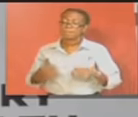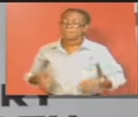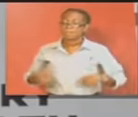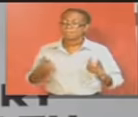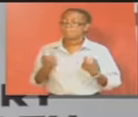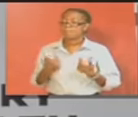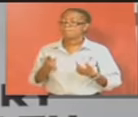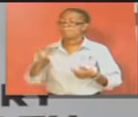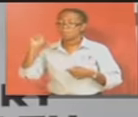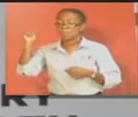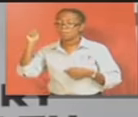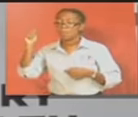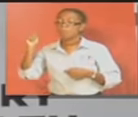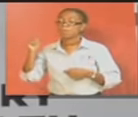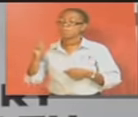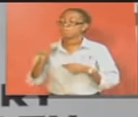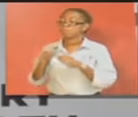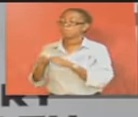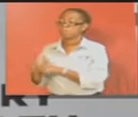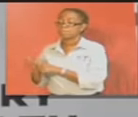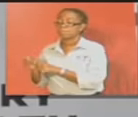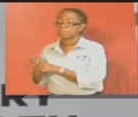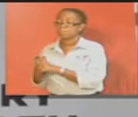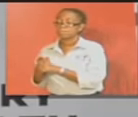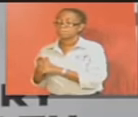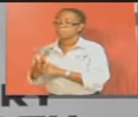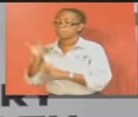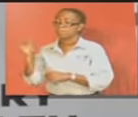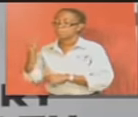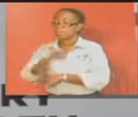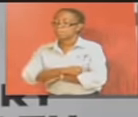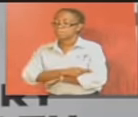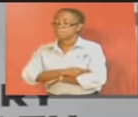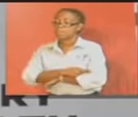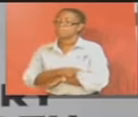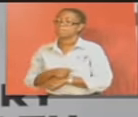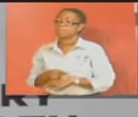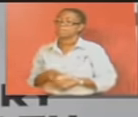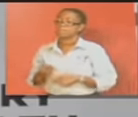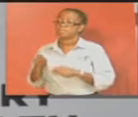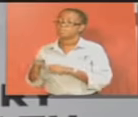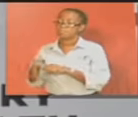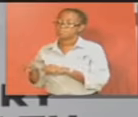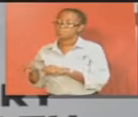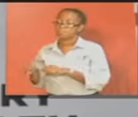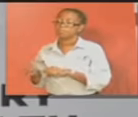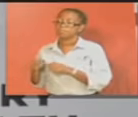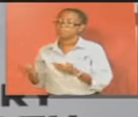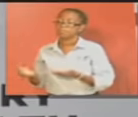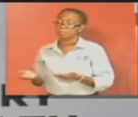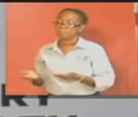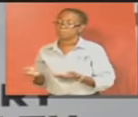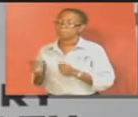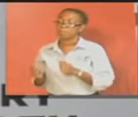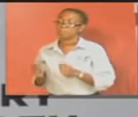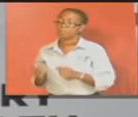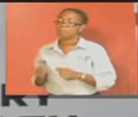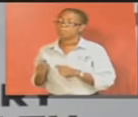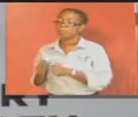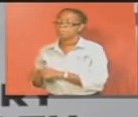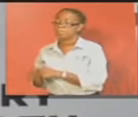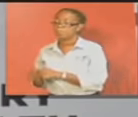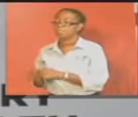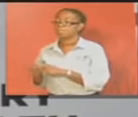place. That is, firstly, CAL is informed that this is a person who is being transferred from Trinidad